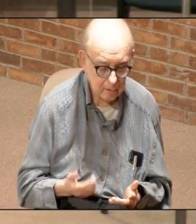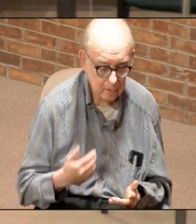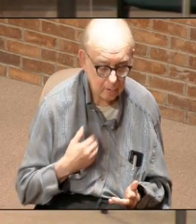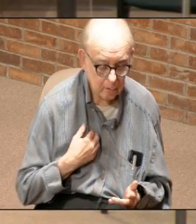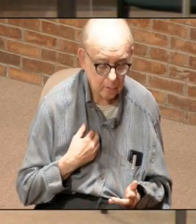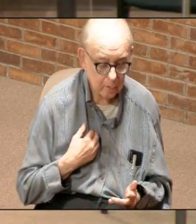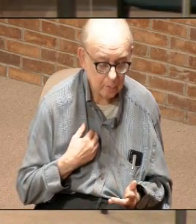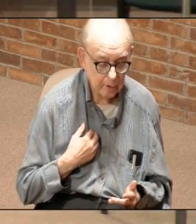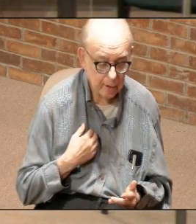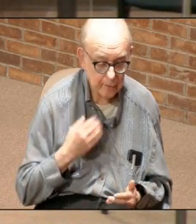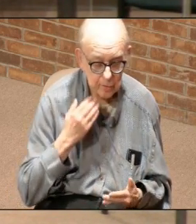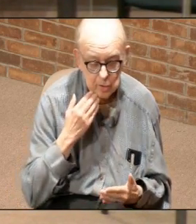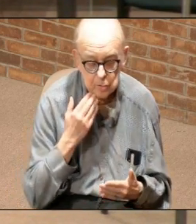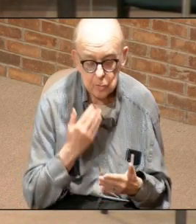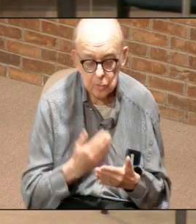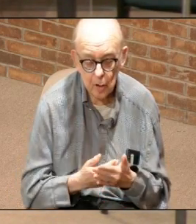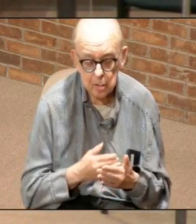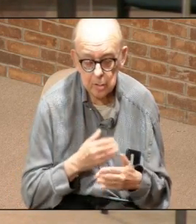we have a daughter.